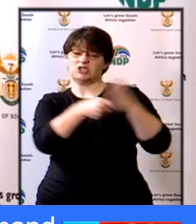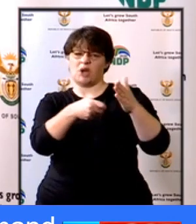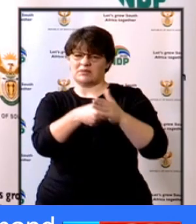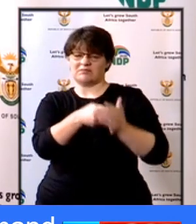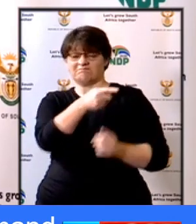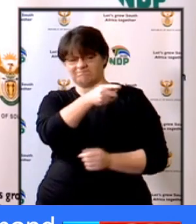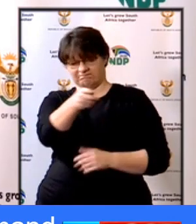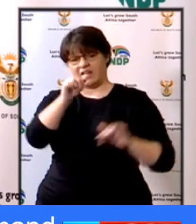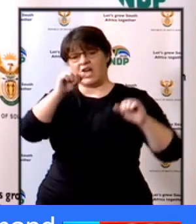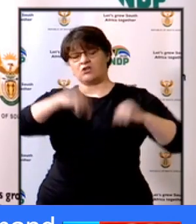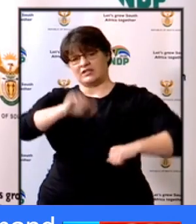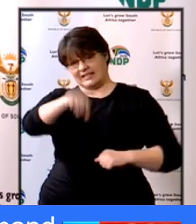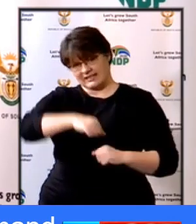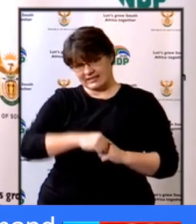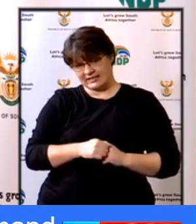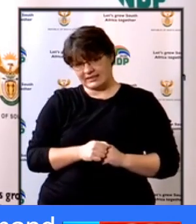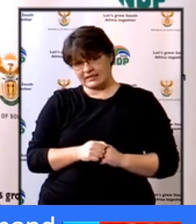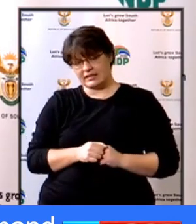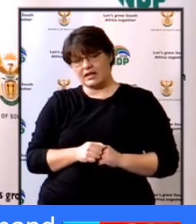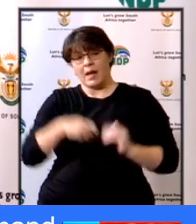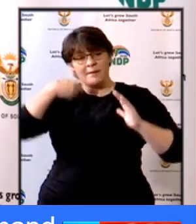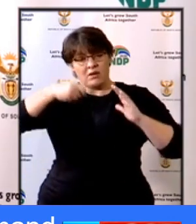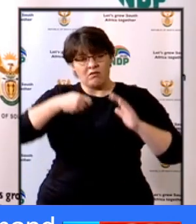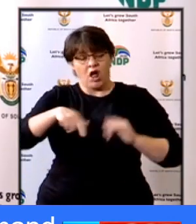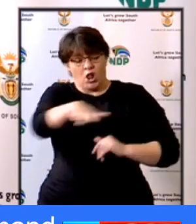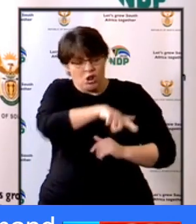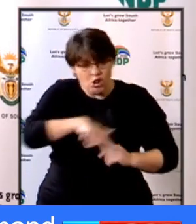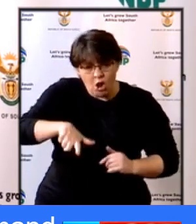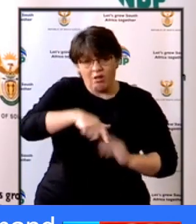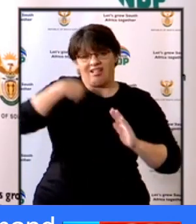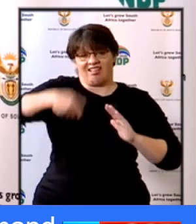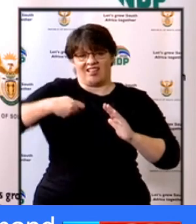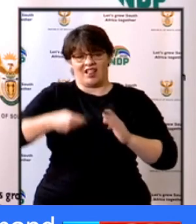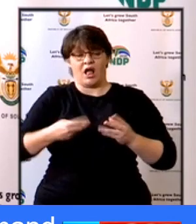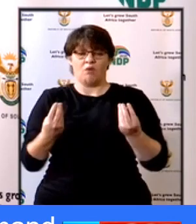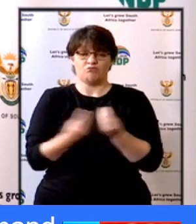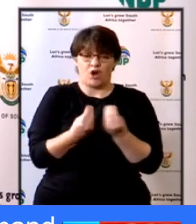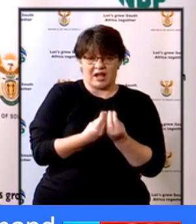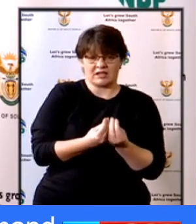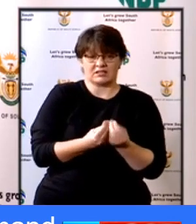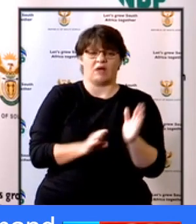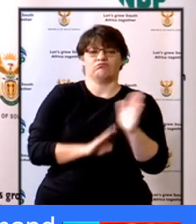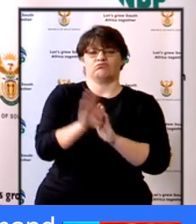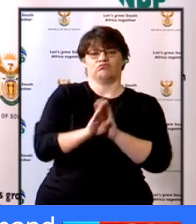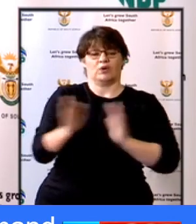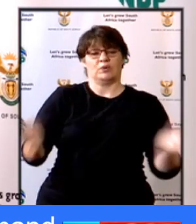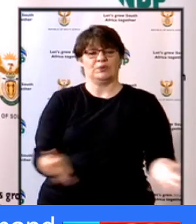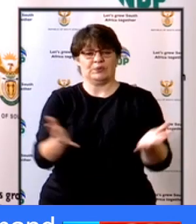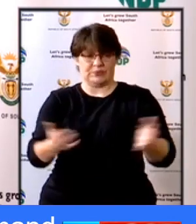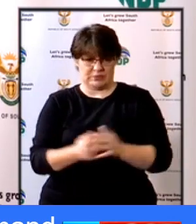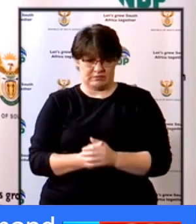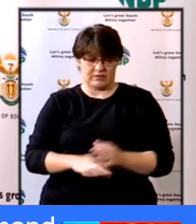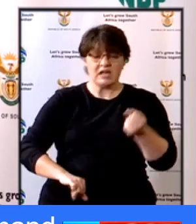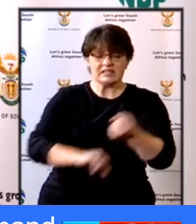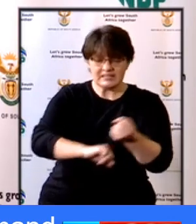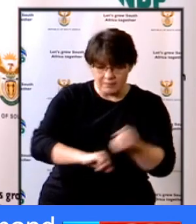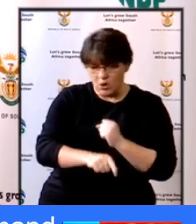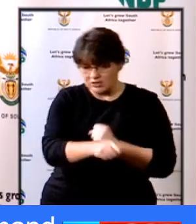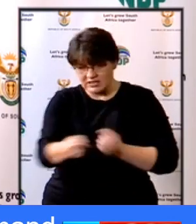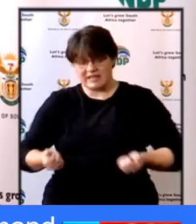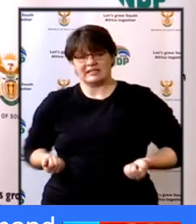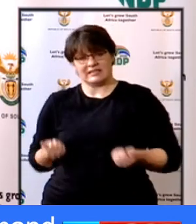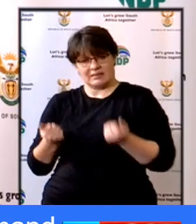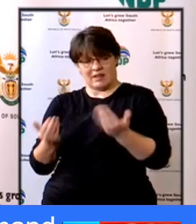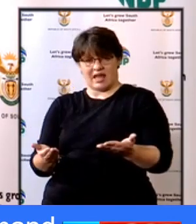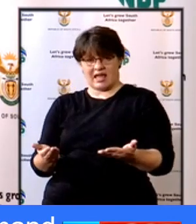retail sector, they will promote the manufacture of local products. They'll support localization of supply and